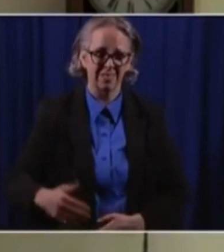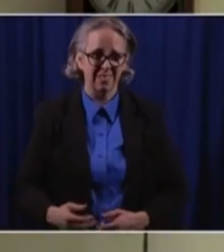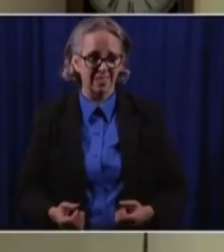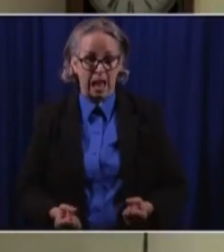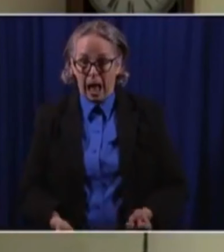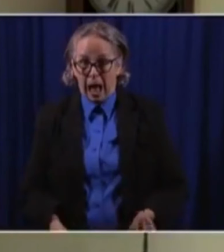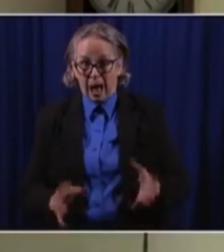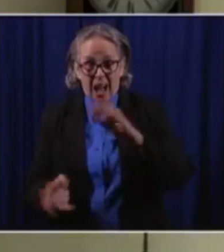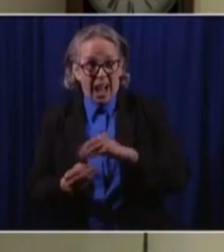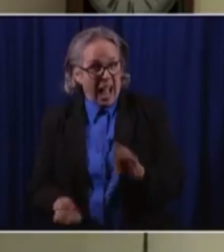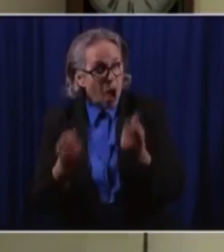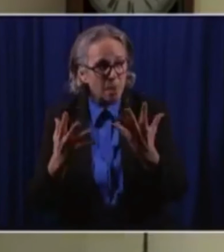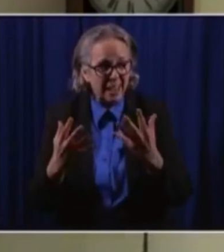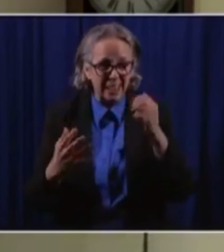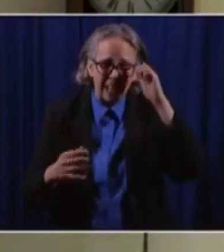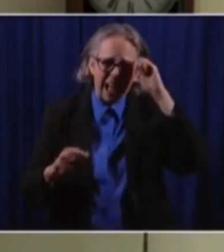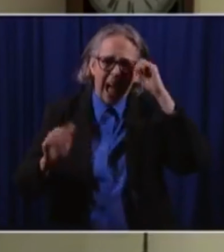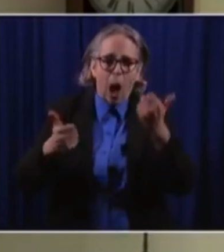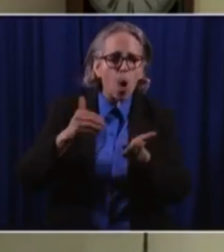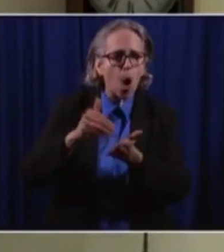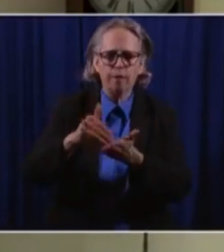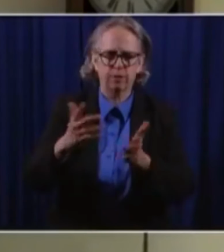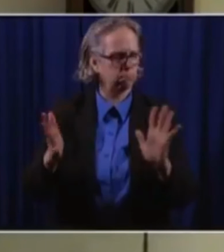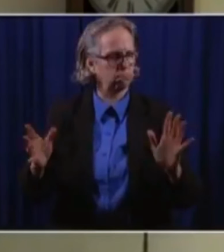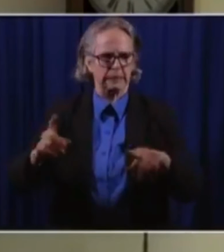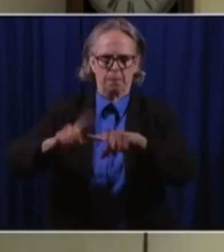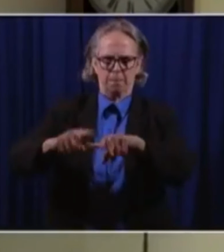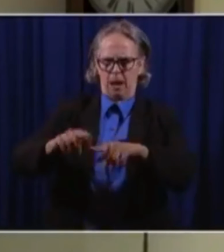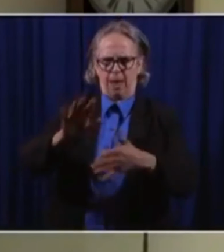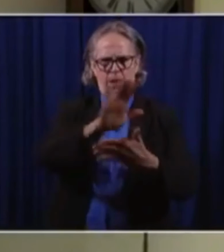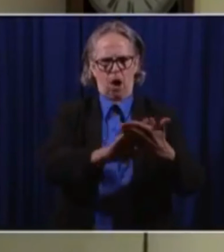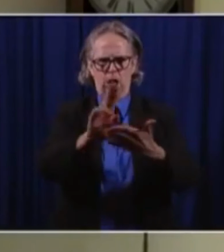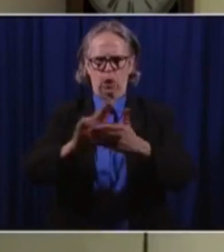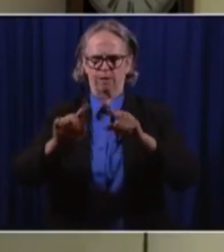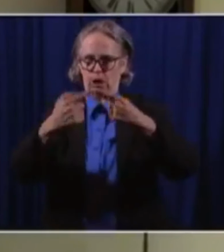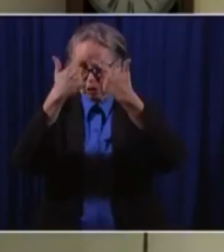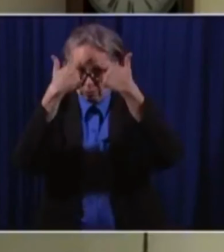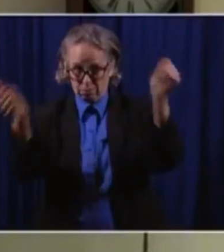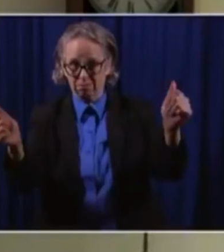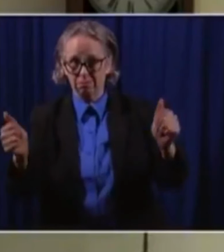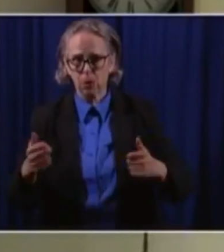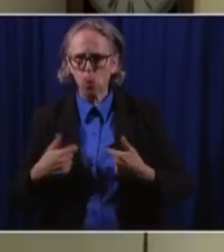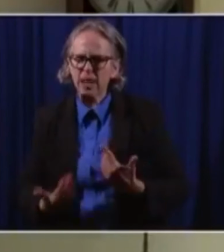every week, but we recommend at a minimum 3%.